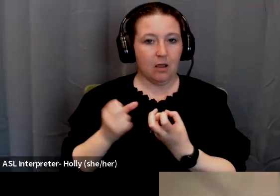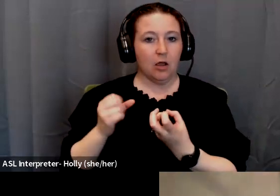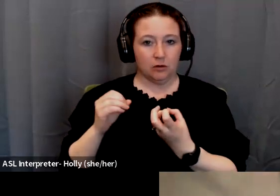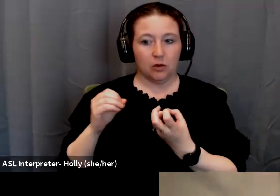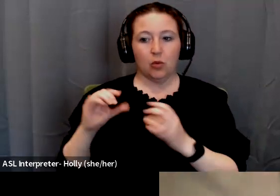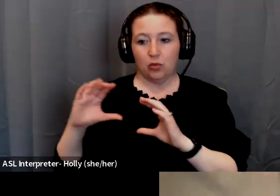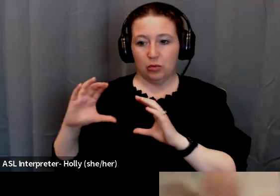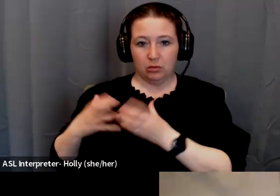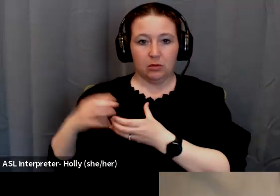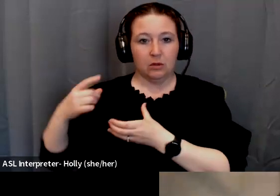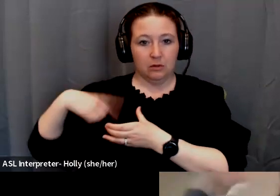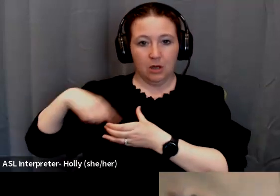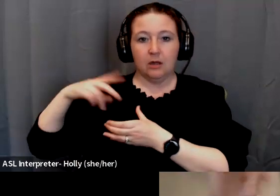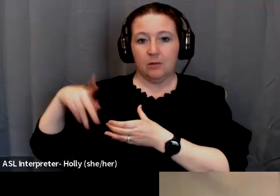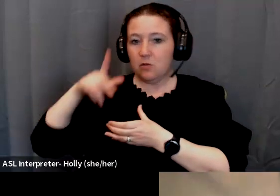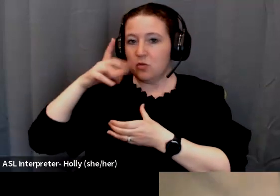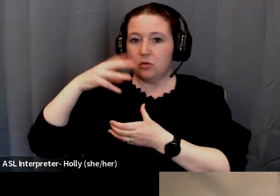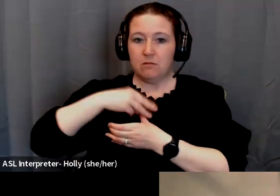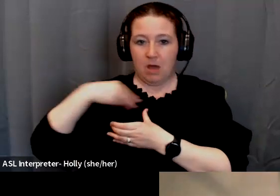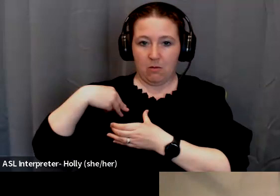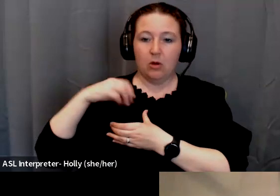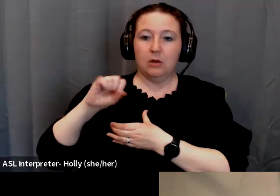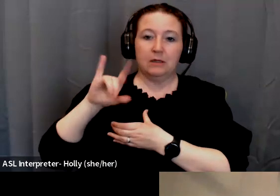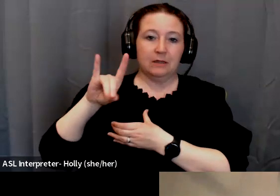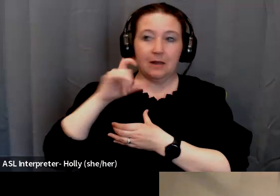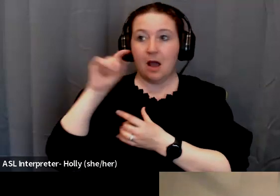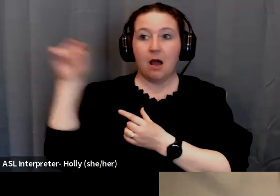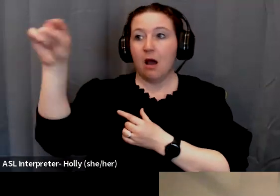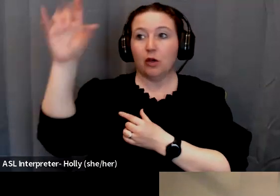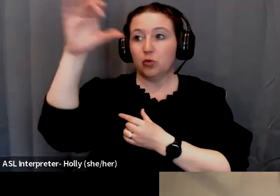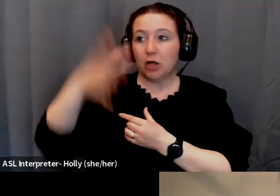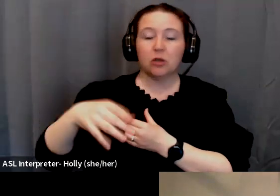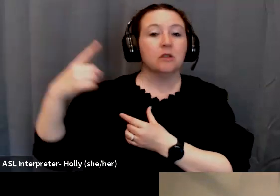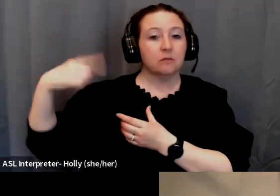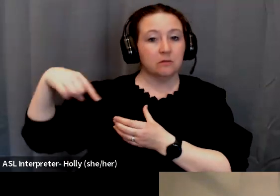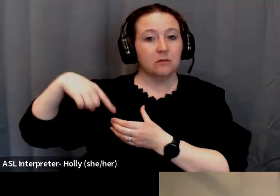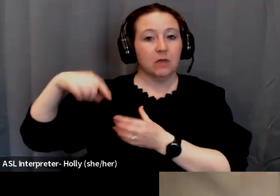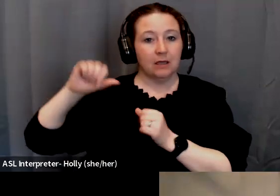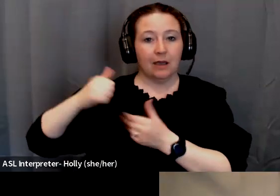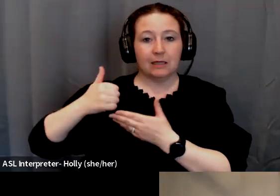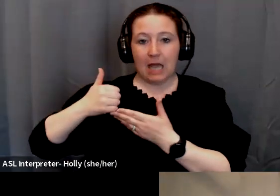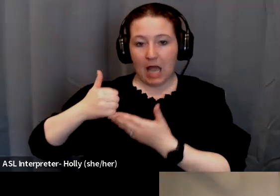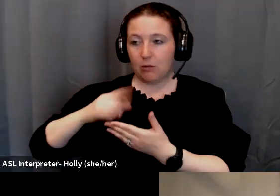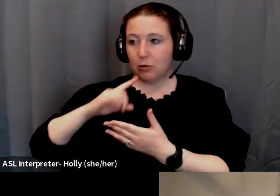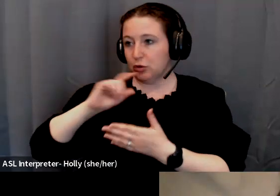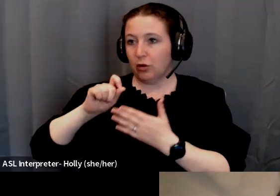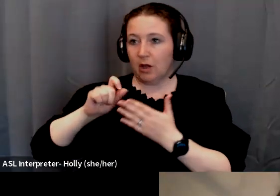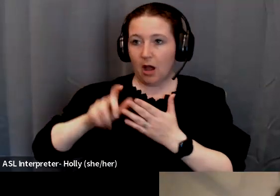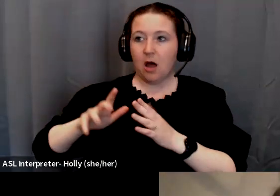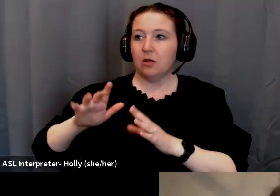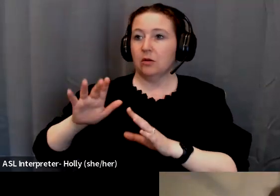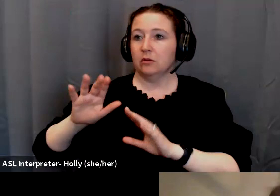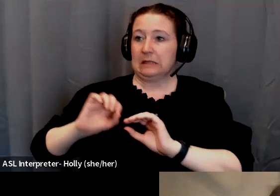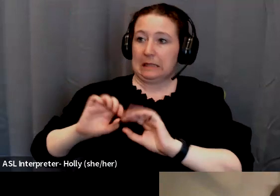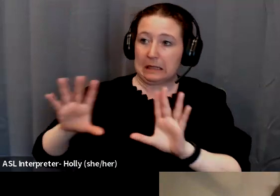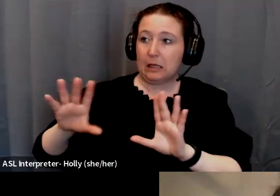that are members of your synod, not outsiders, can help the authors make sure that it's in plain language and it's clear and that